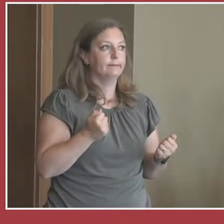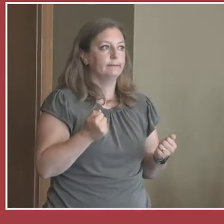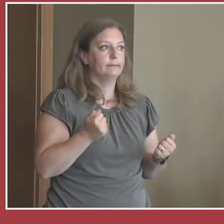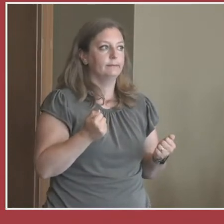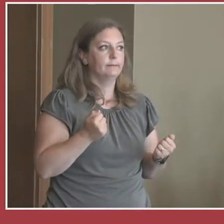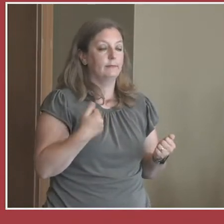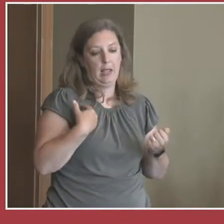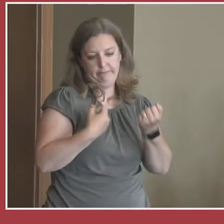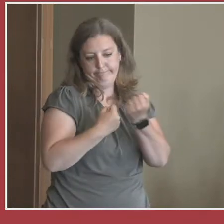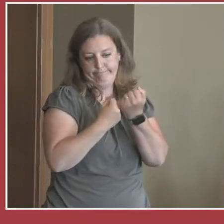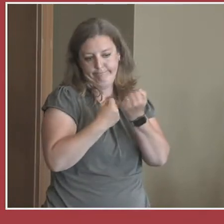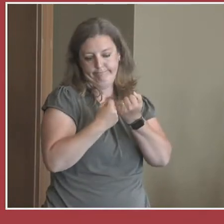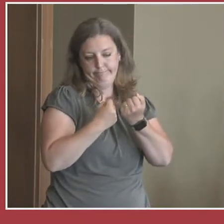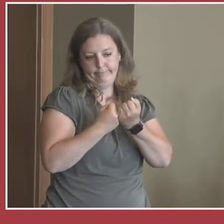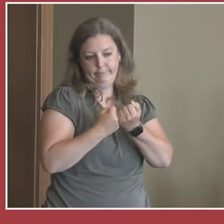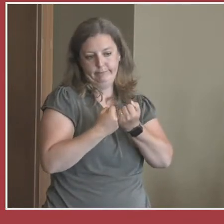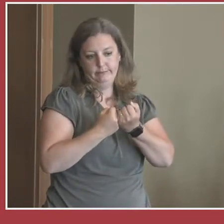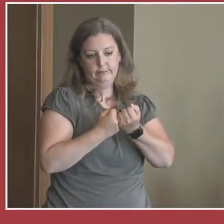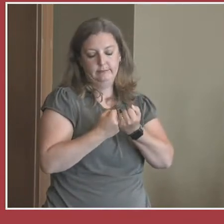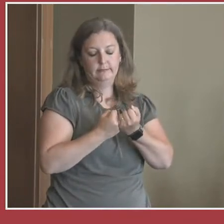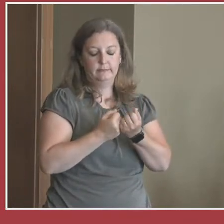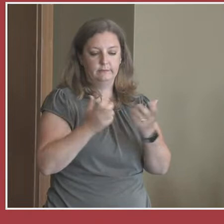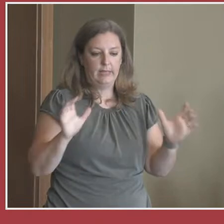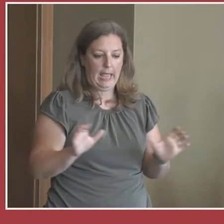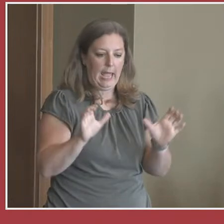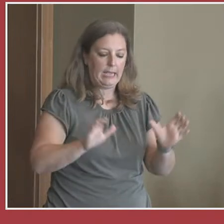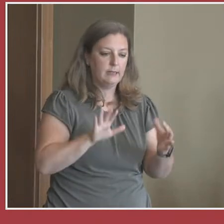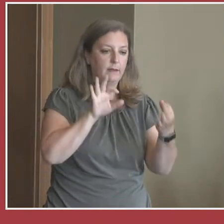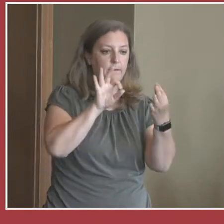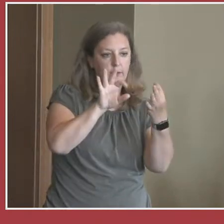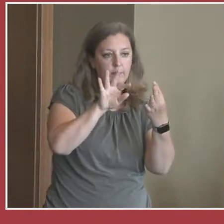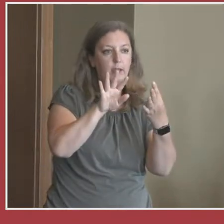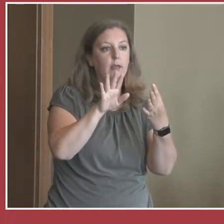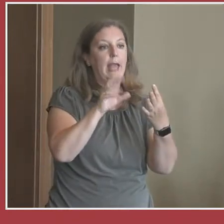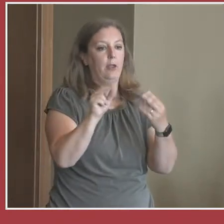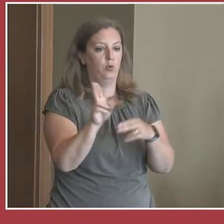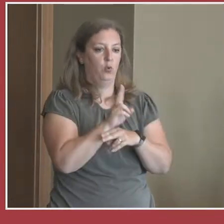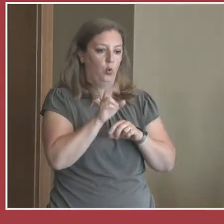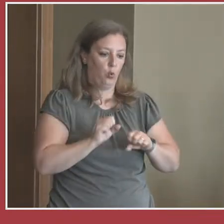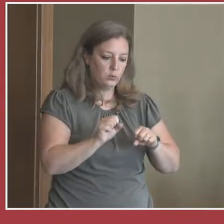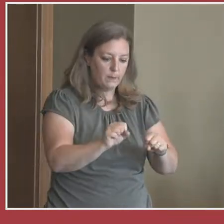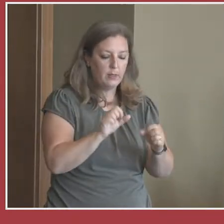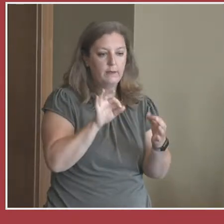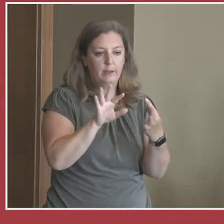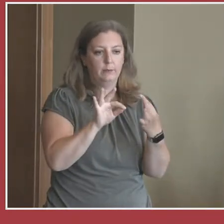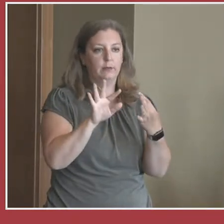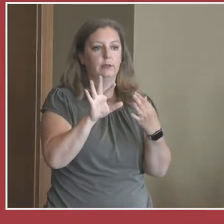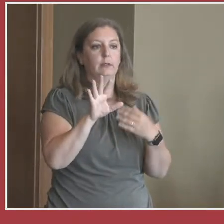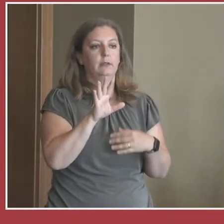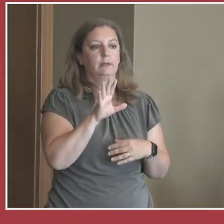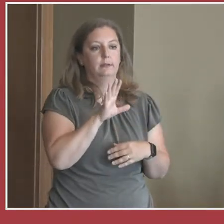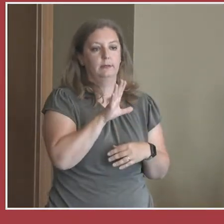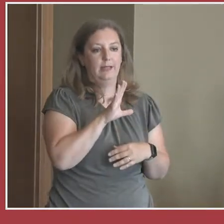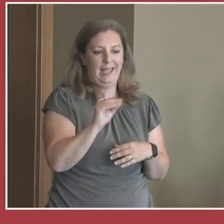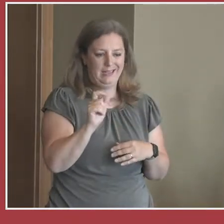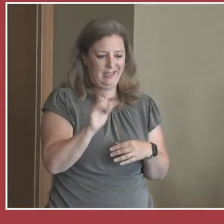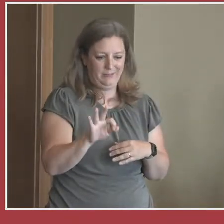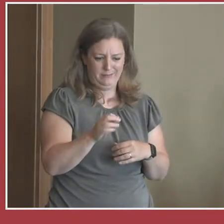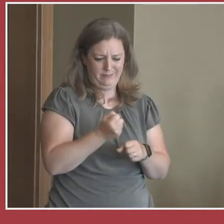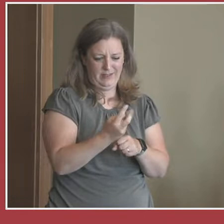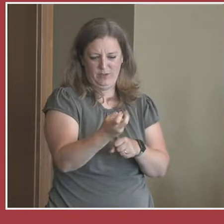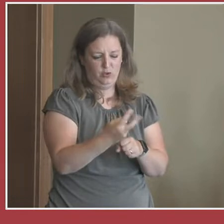am a proponent of active feedback and usable feedback, and it can't be formative if it's every 2